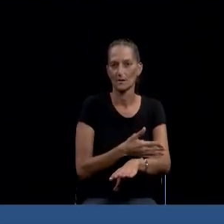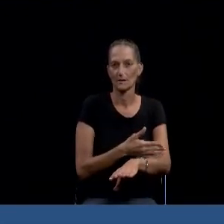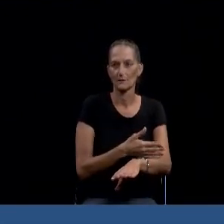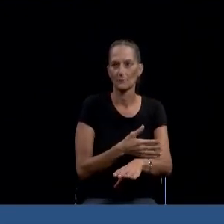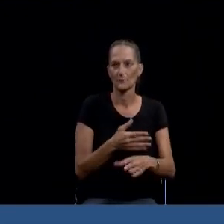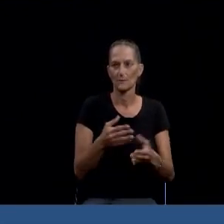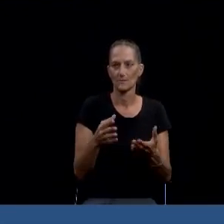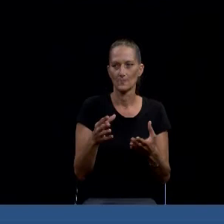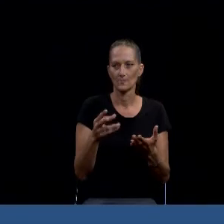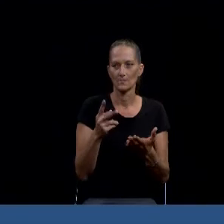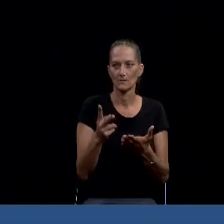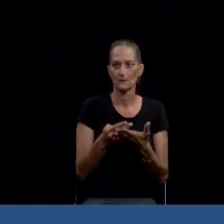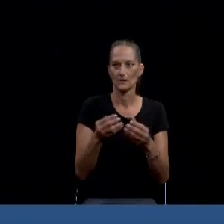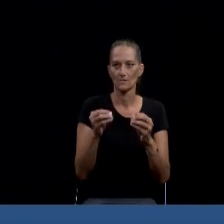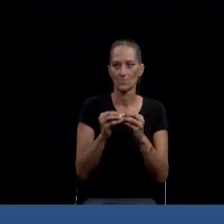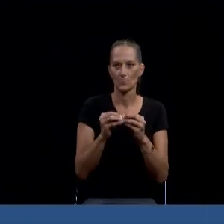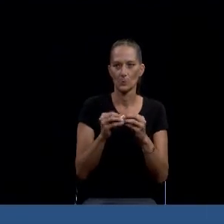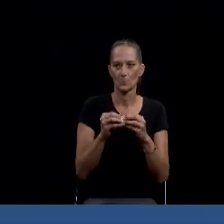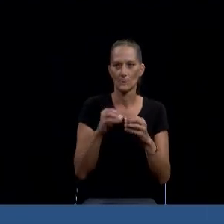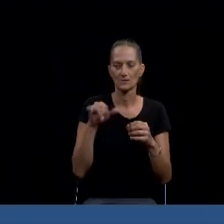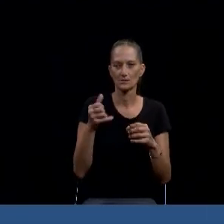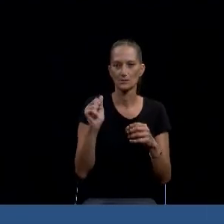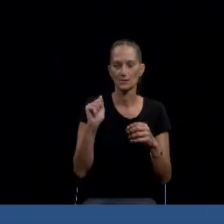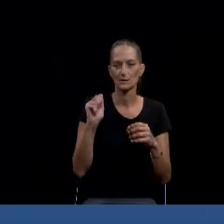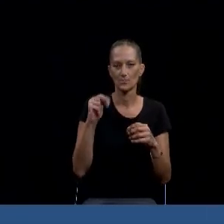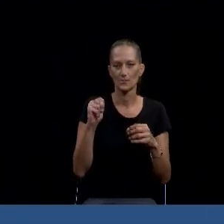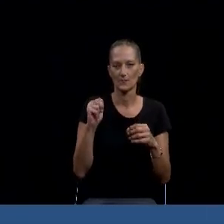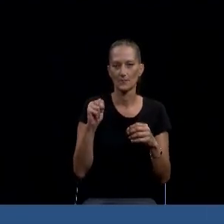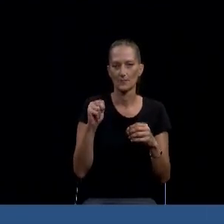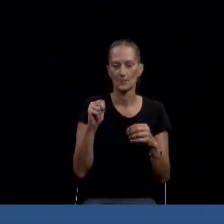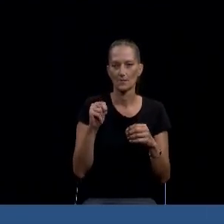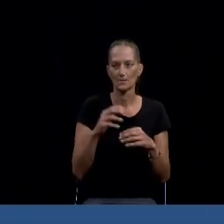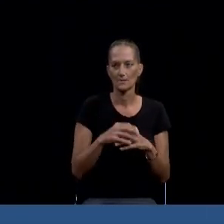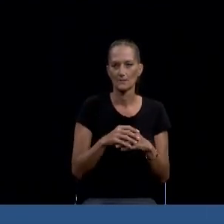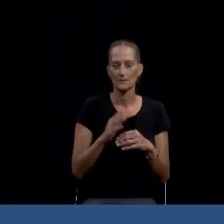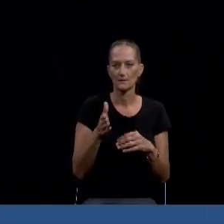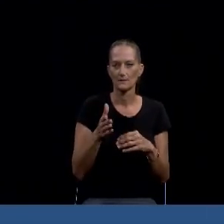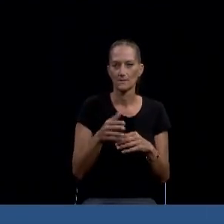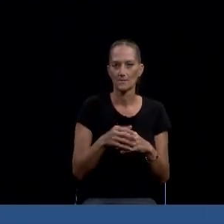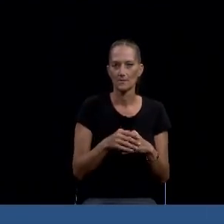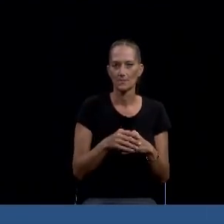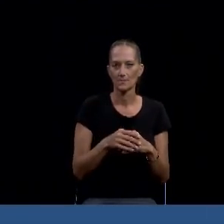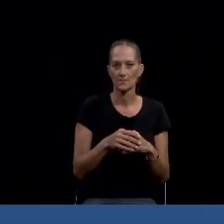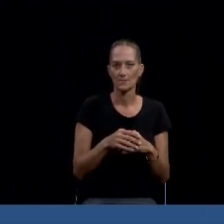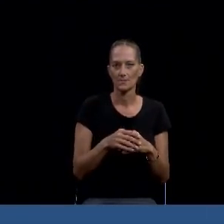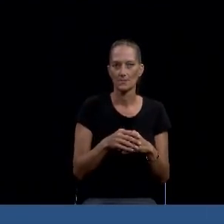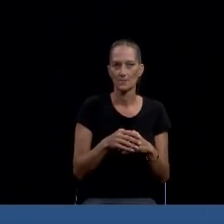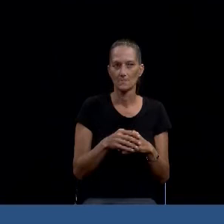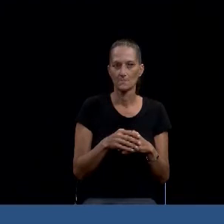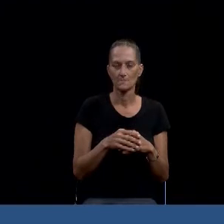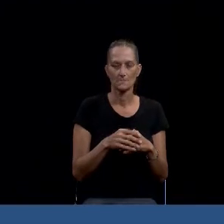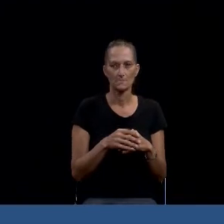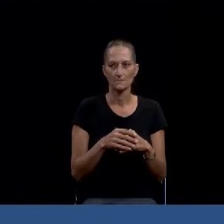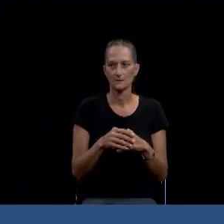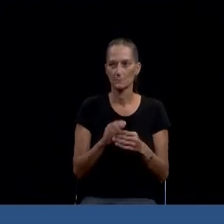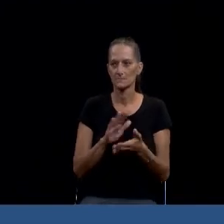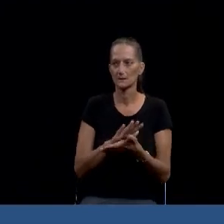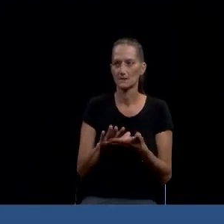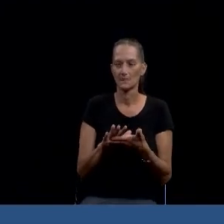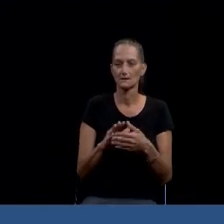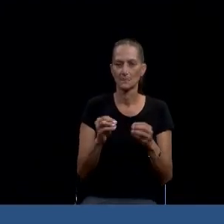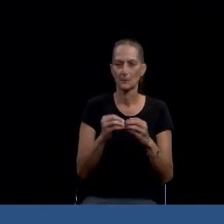one time. Okay. So and it would be nice to get them done in those phases. So we're looking